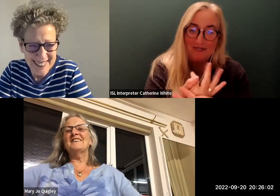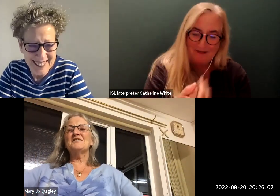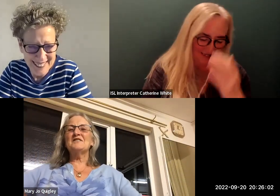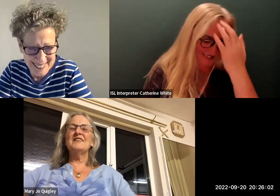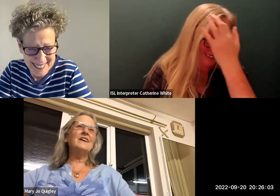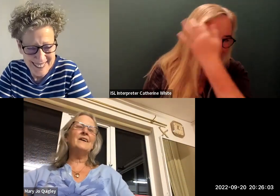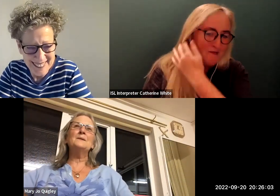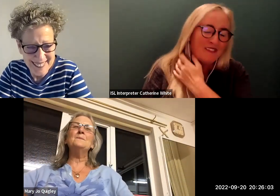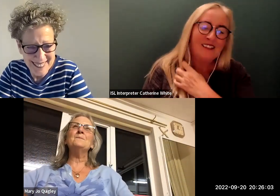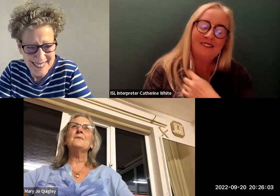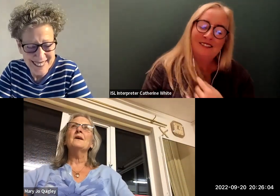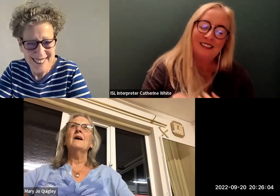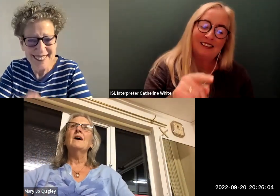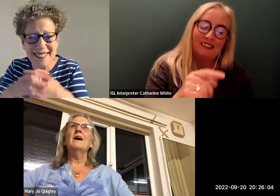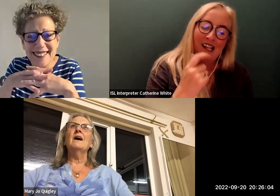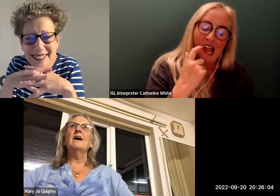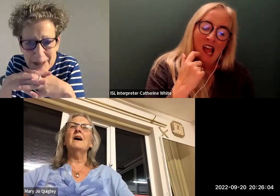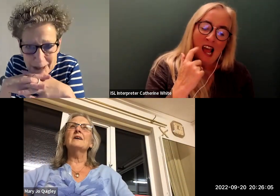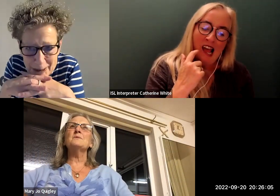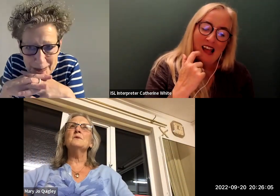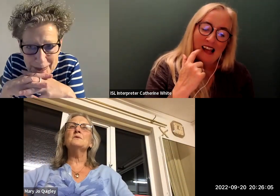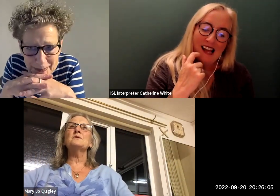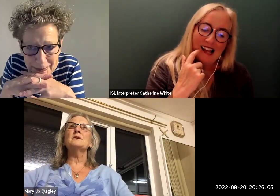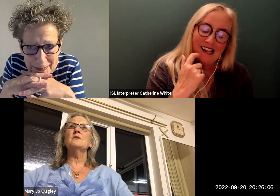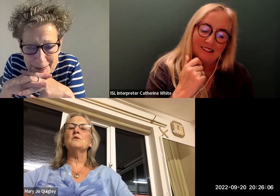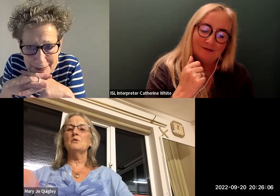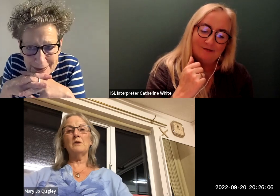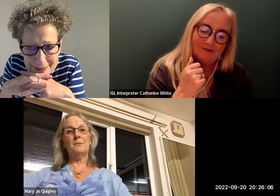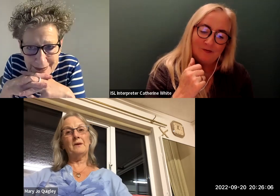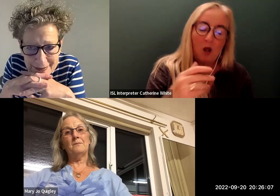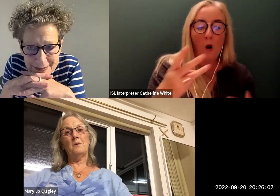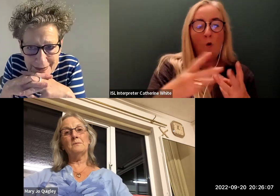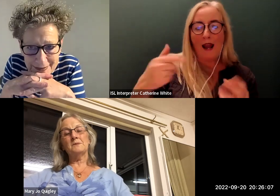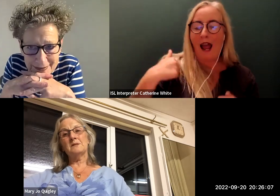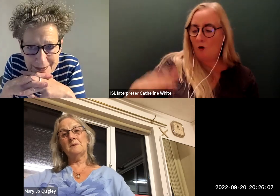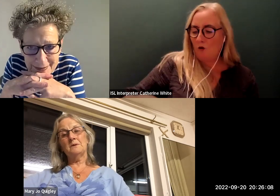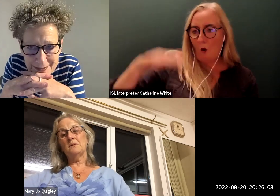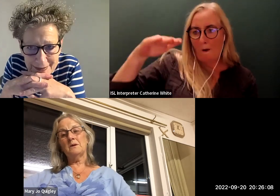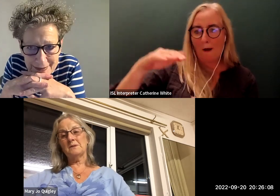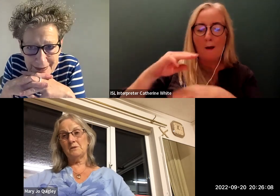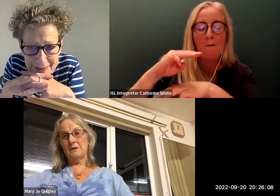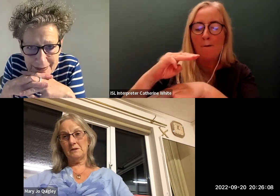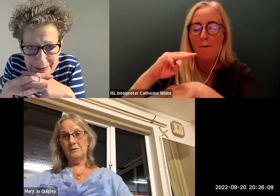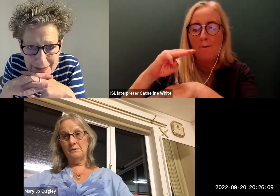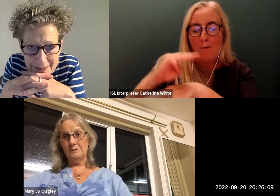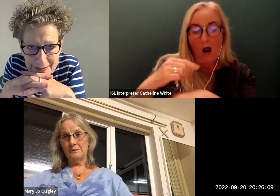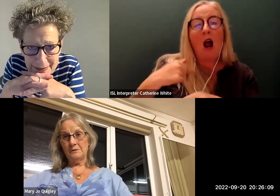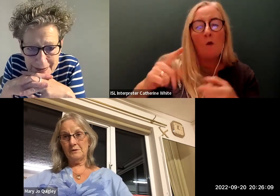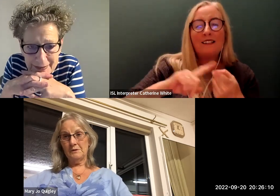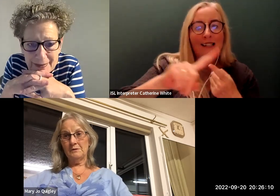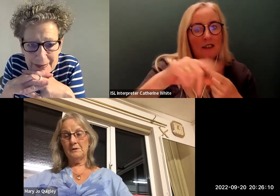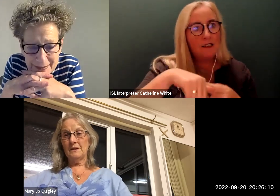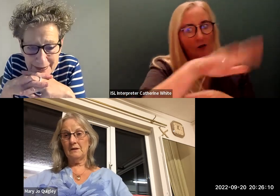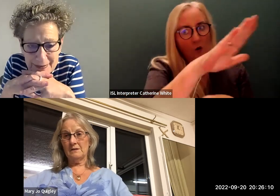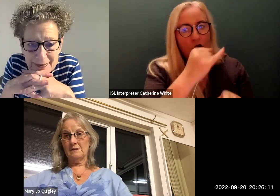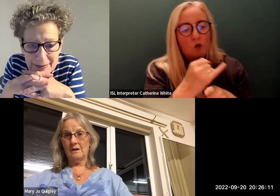Yeah, because you see, I suppose, you know, growing up then, mum sent me, you know, I was sent away to school